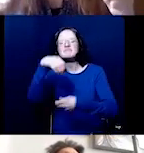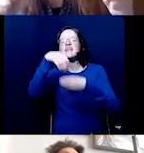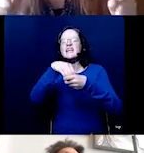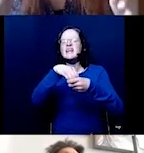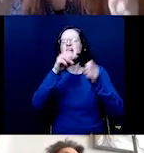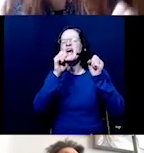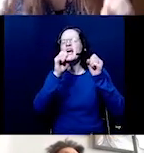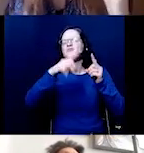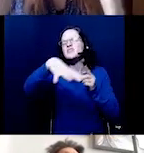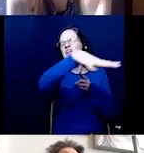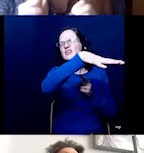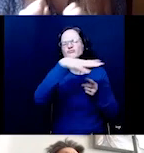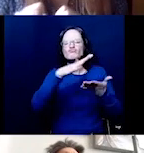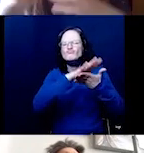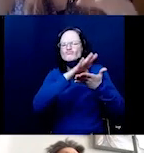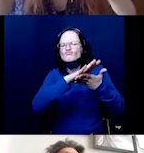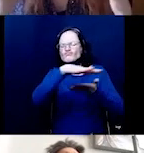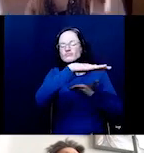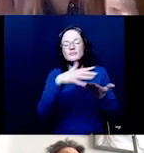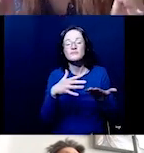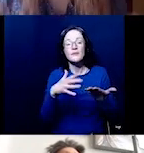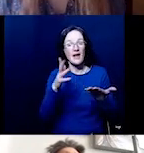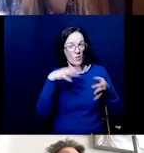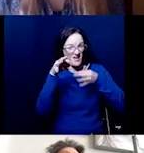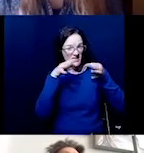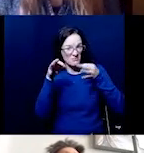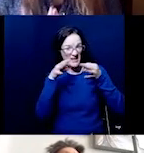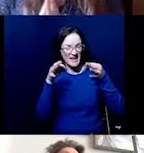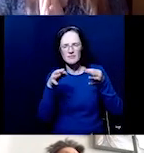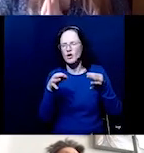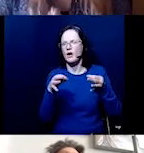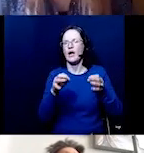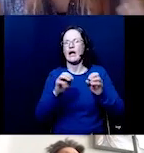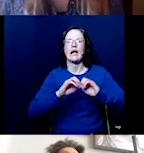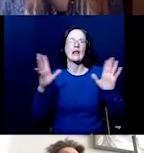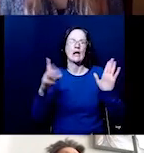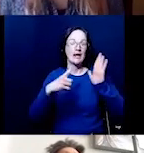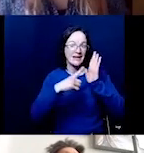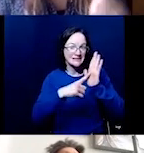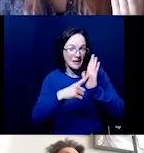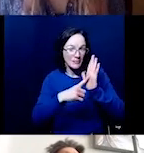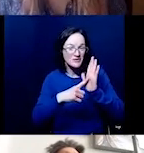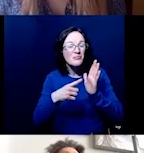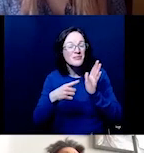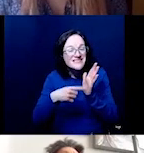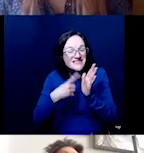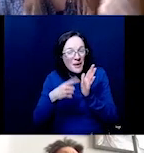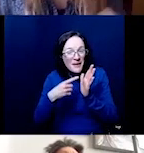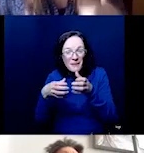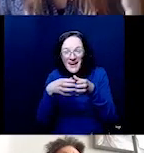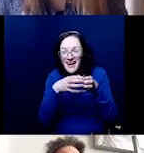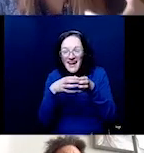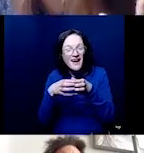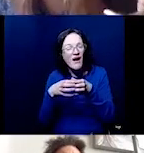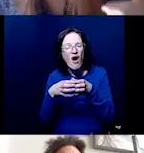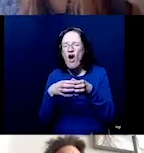gonna talk about very explicit, easily seen examples, but I want you to know intersectionality is so implicit, you can't